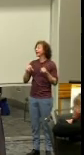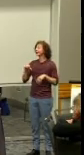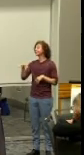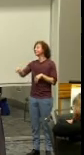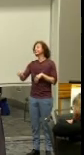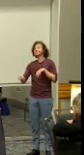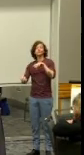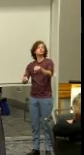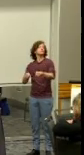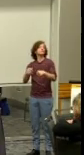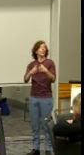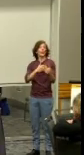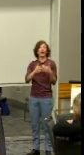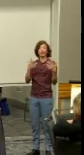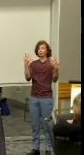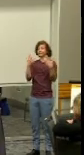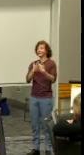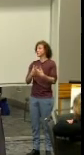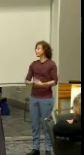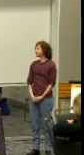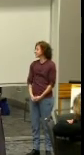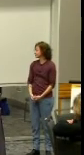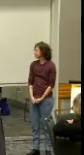unit matches them?